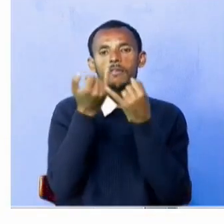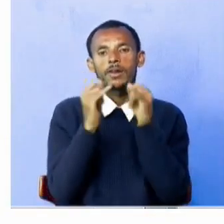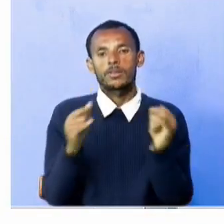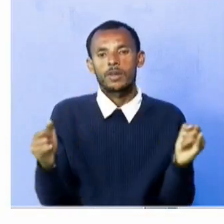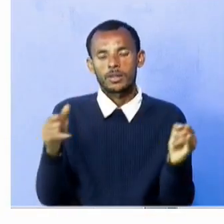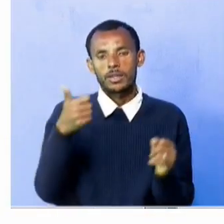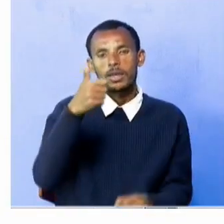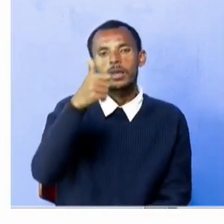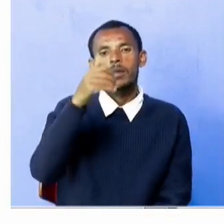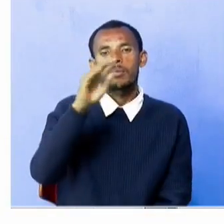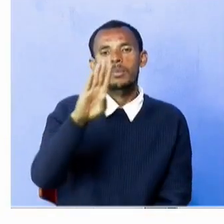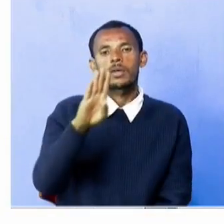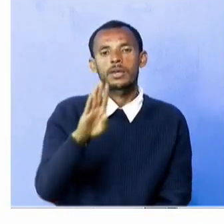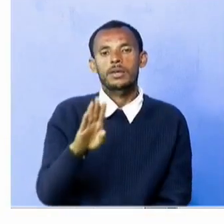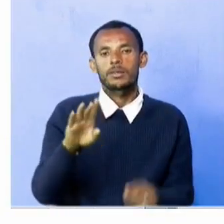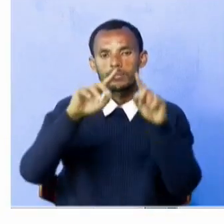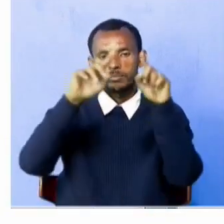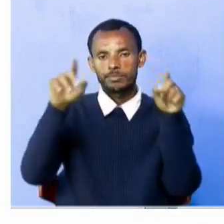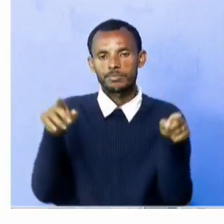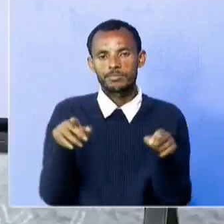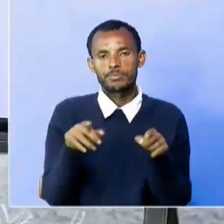AB, inside,